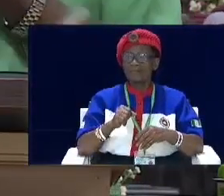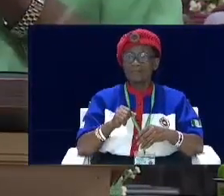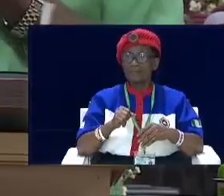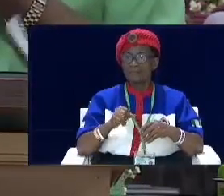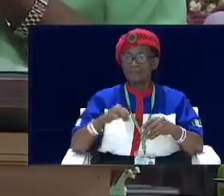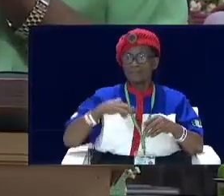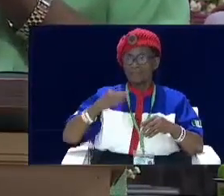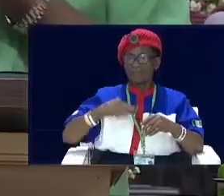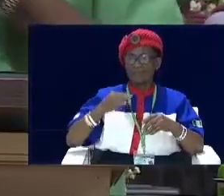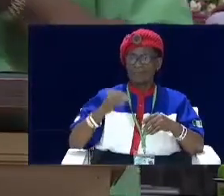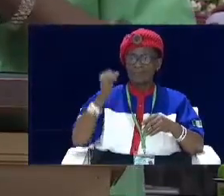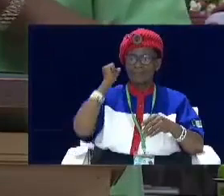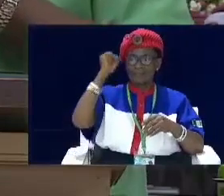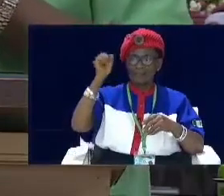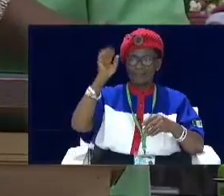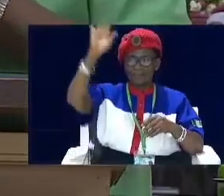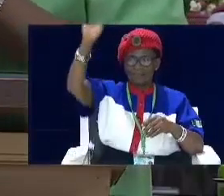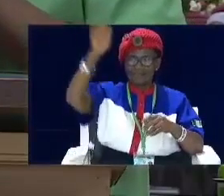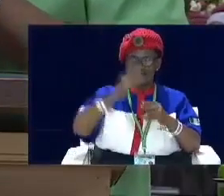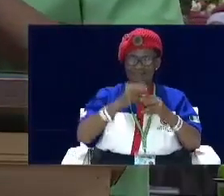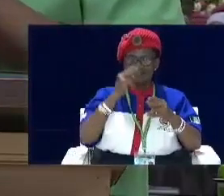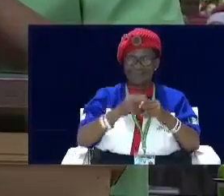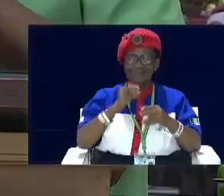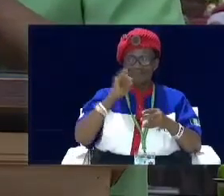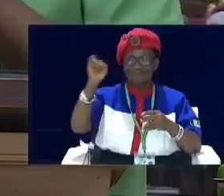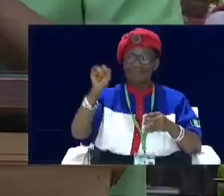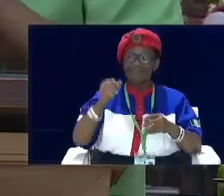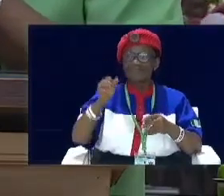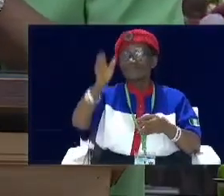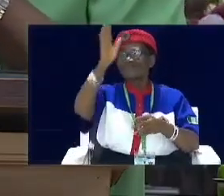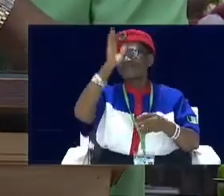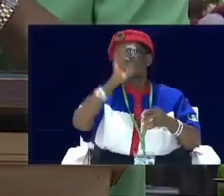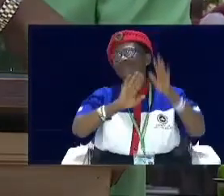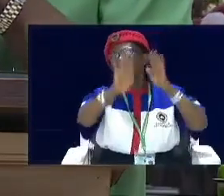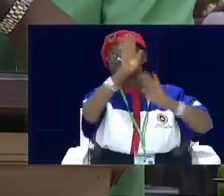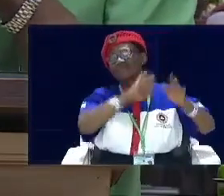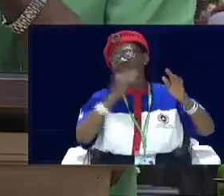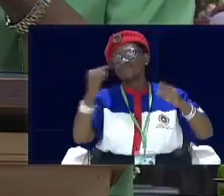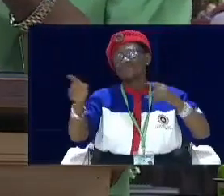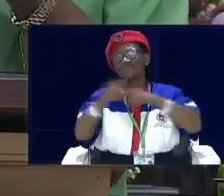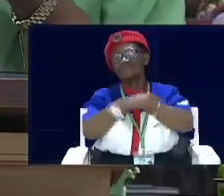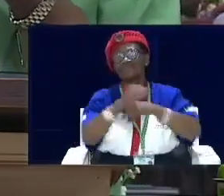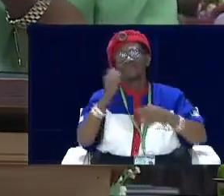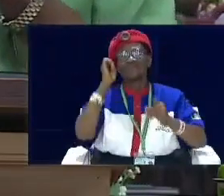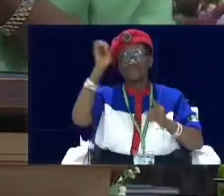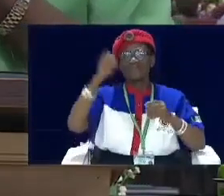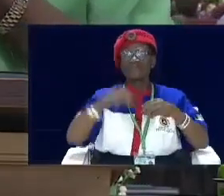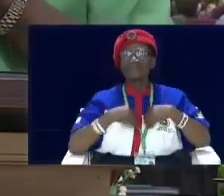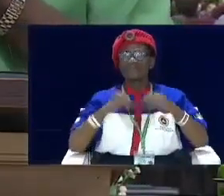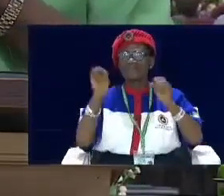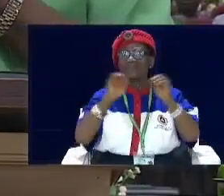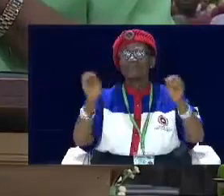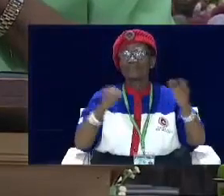ọjọ́. He has nothing against the old ones. Kò ní nǹkan kan tó lòdì sí pé kéèyàn